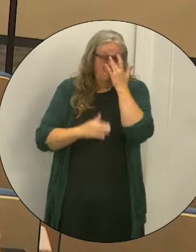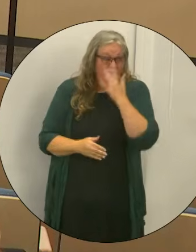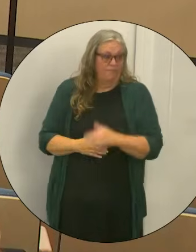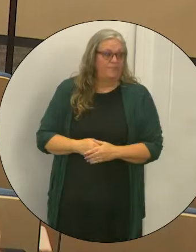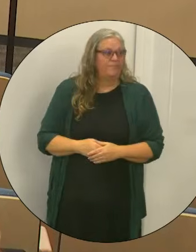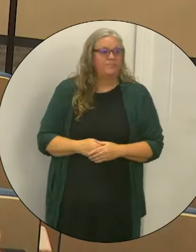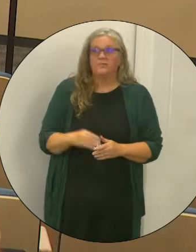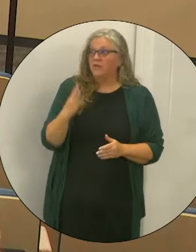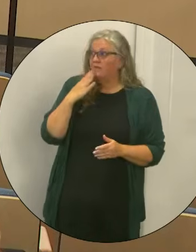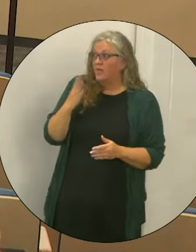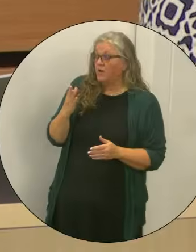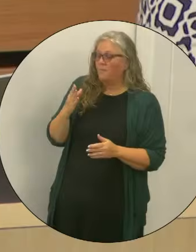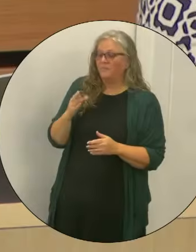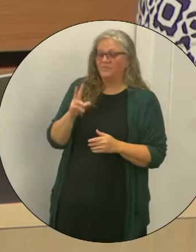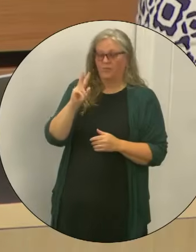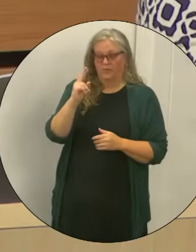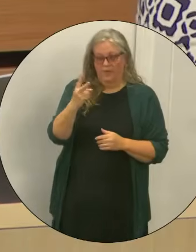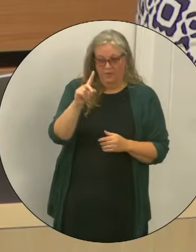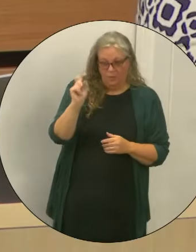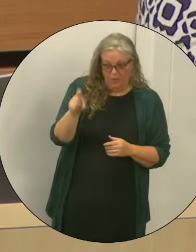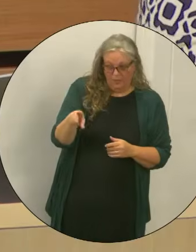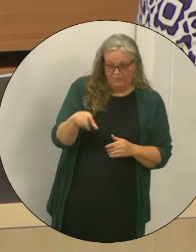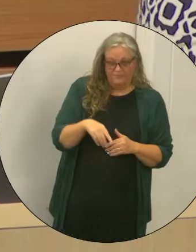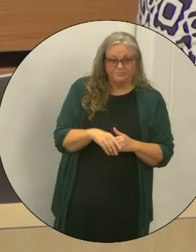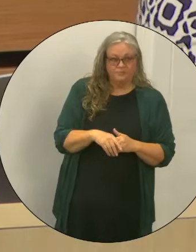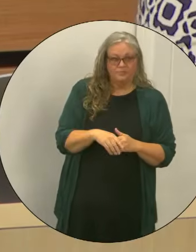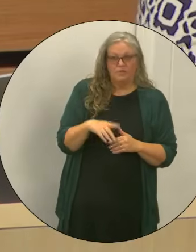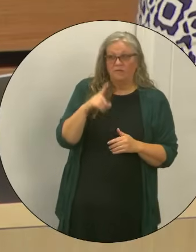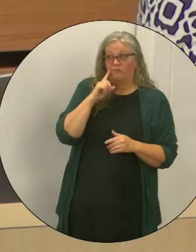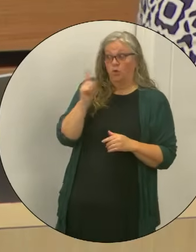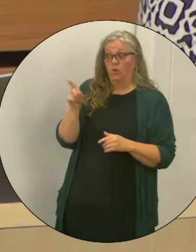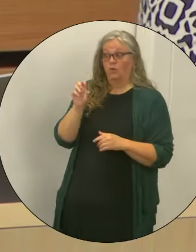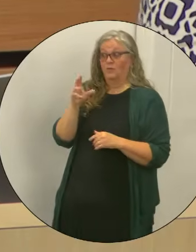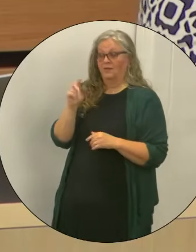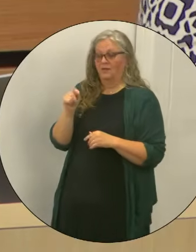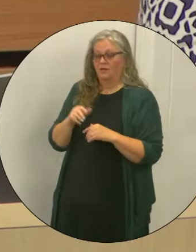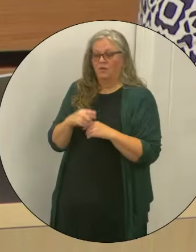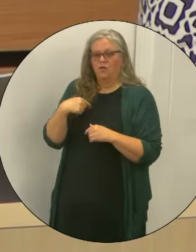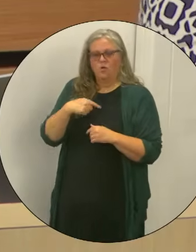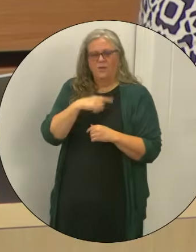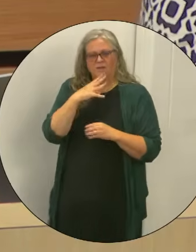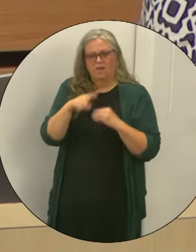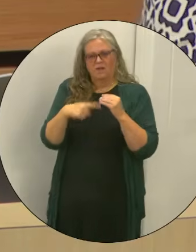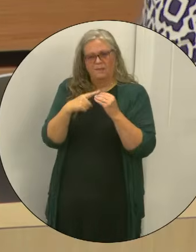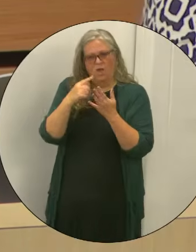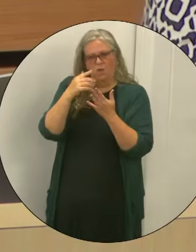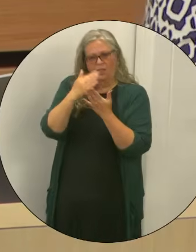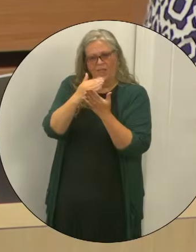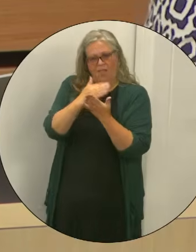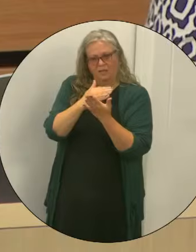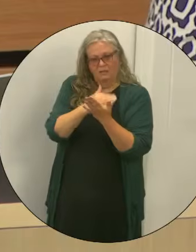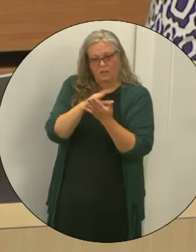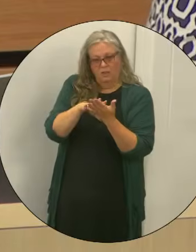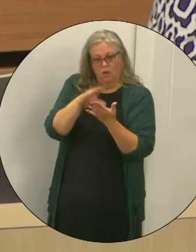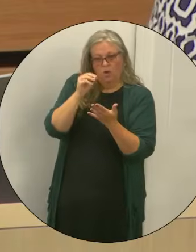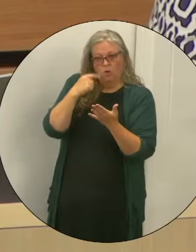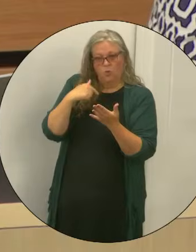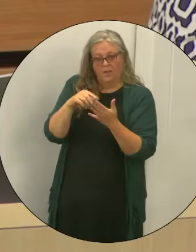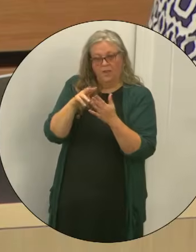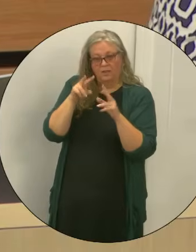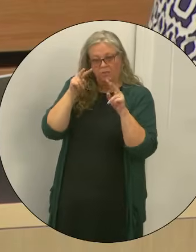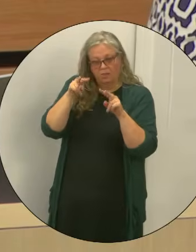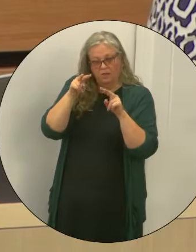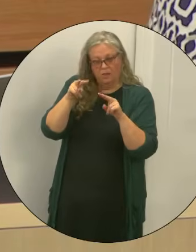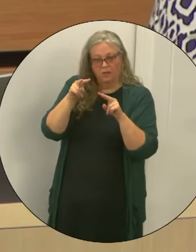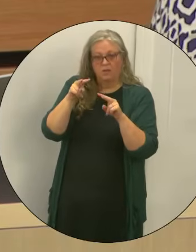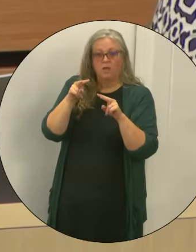for that. My second question is actually for you, Superintendent. As we talk about lessons learned, we must continuously seek additional opportunities to